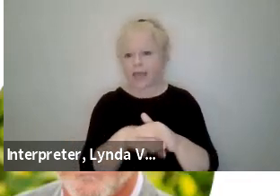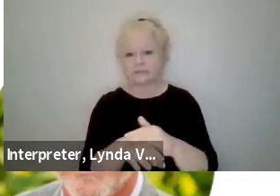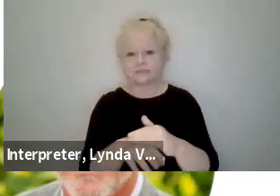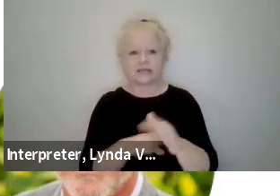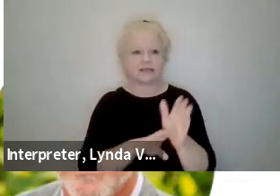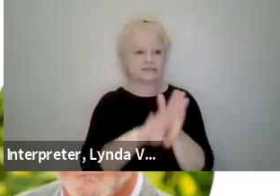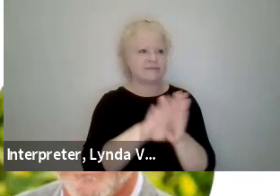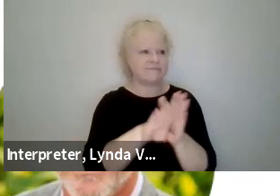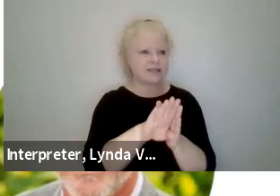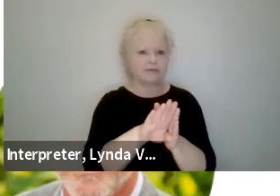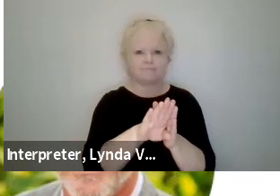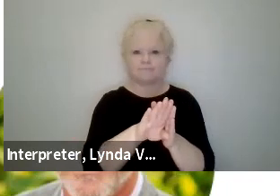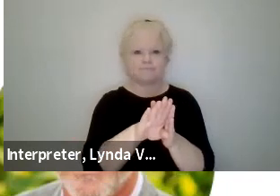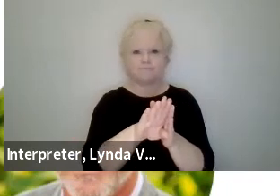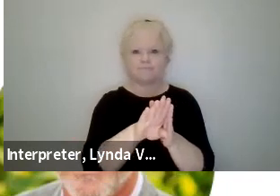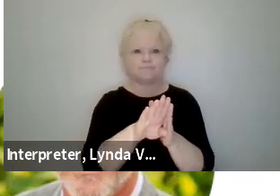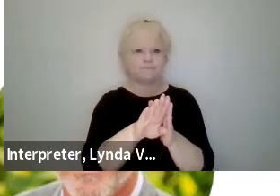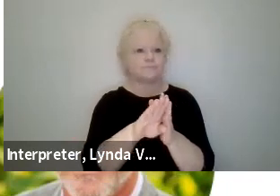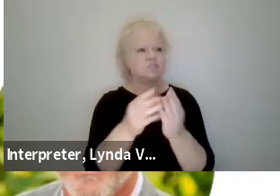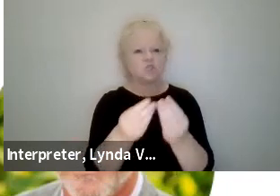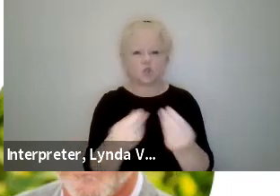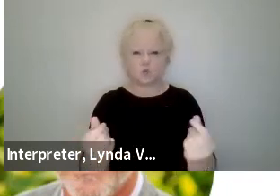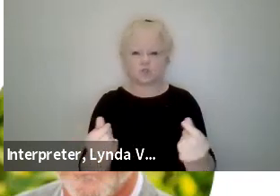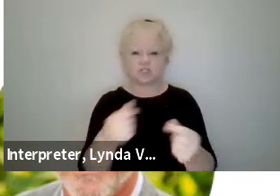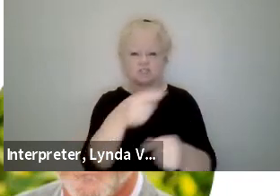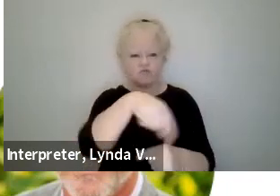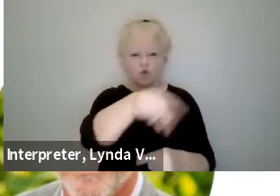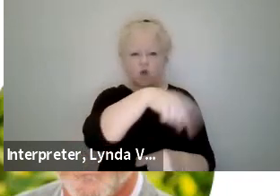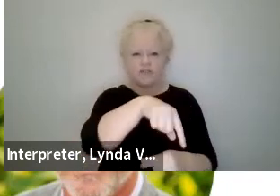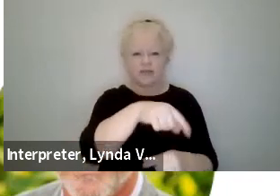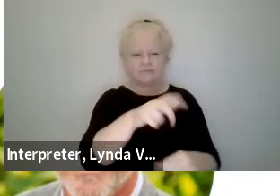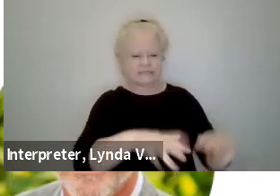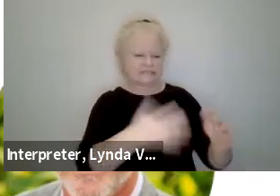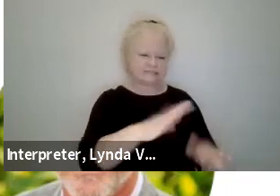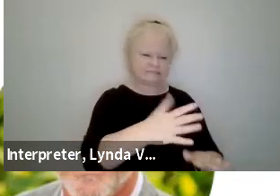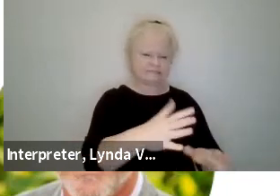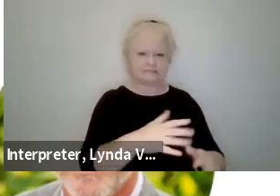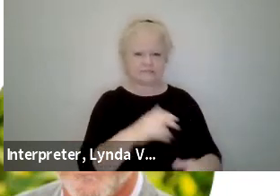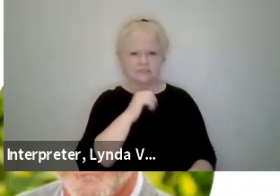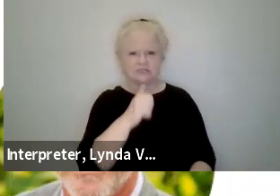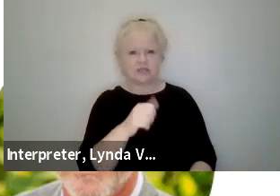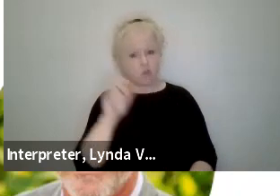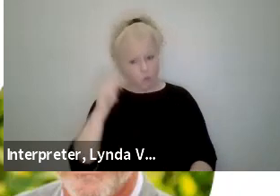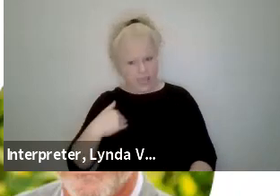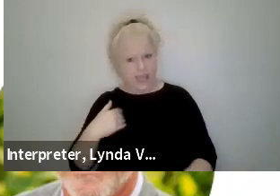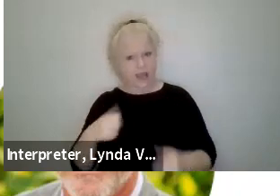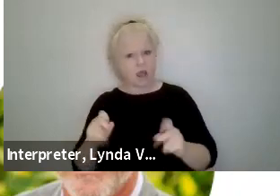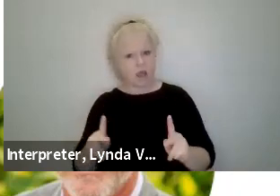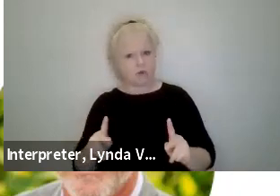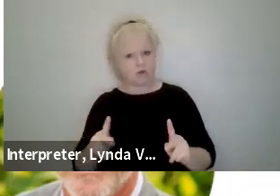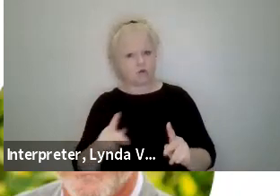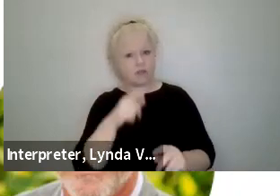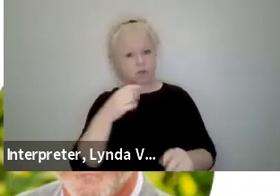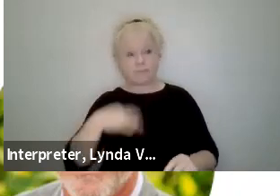developing meaningful solutions to that population. So there really was an opportunity for mutual benefit,